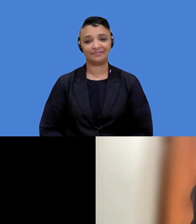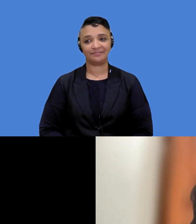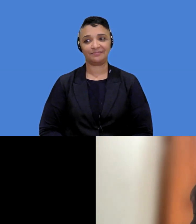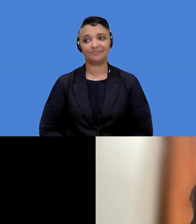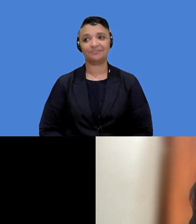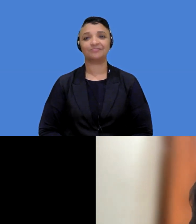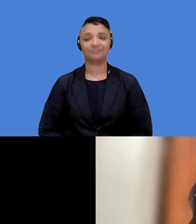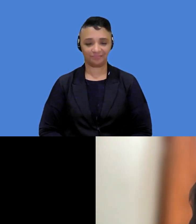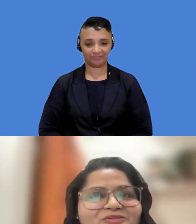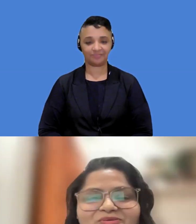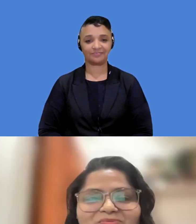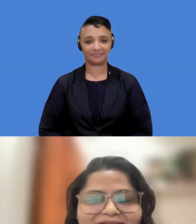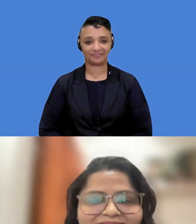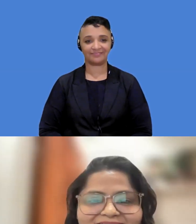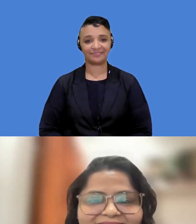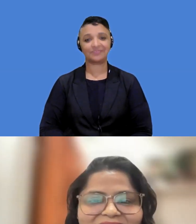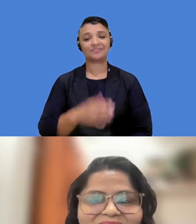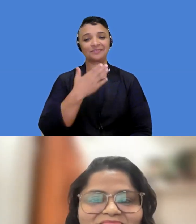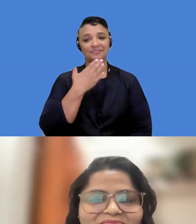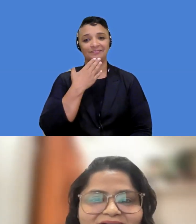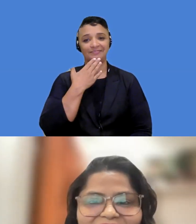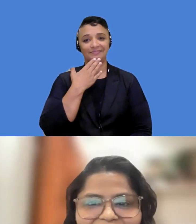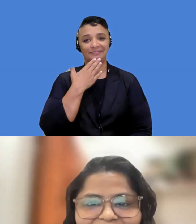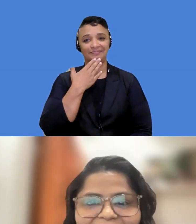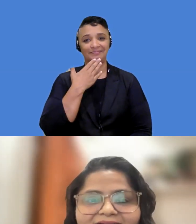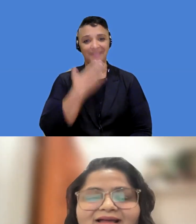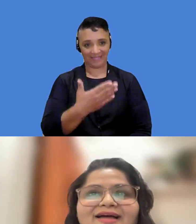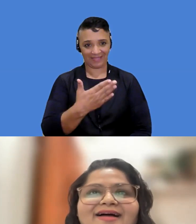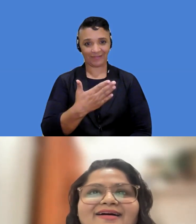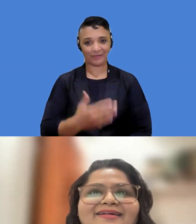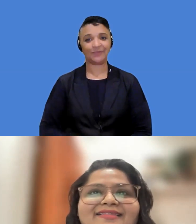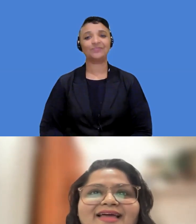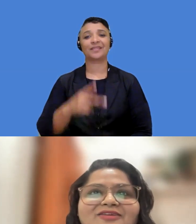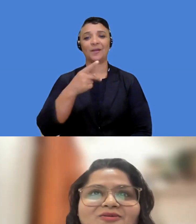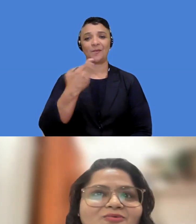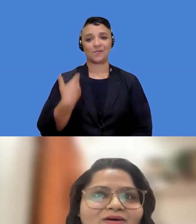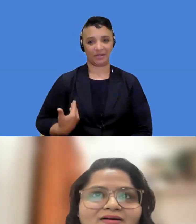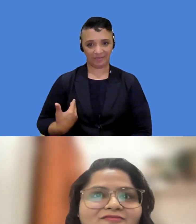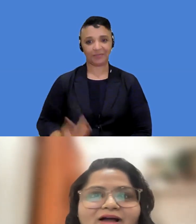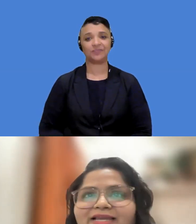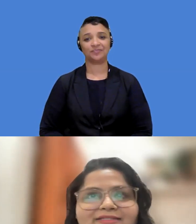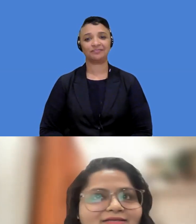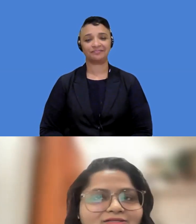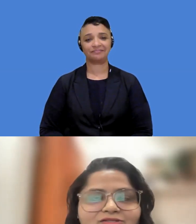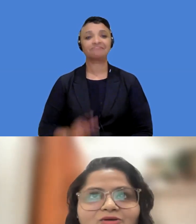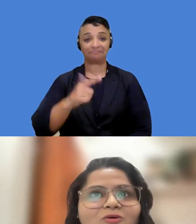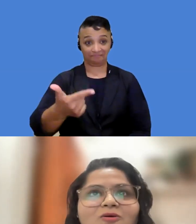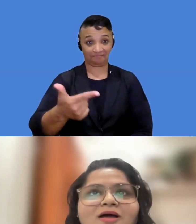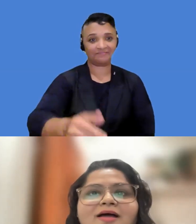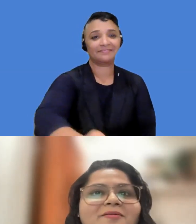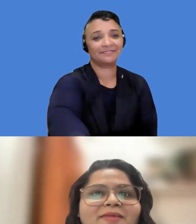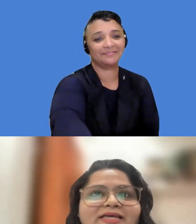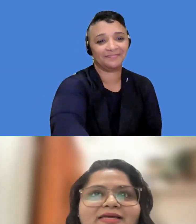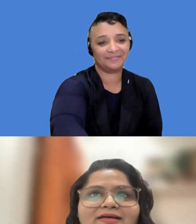Thank you. Thank you so much, Pratima. Thank you for highlighting